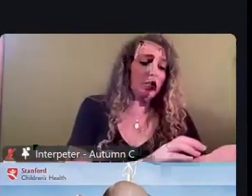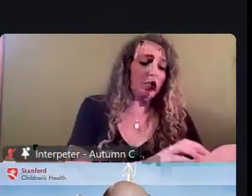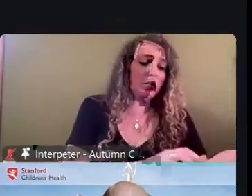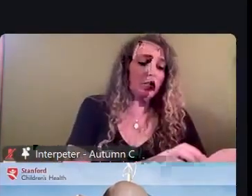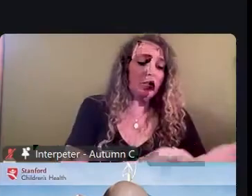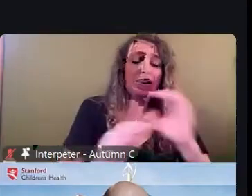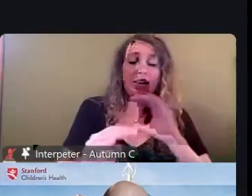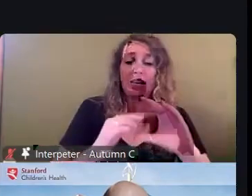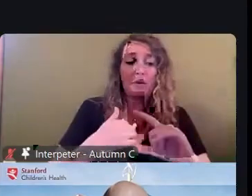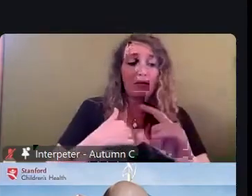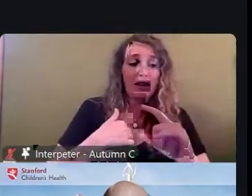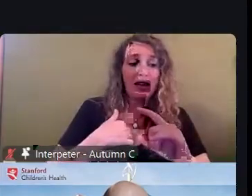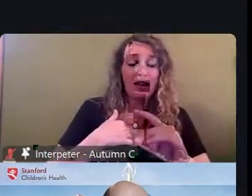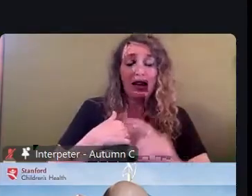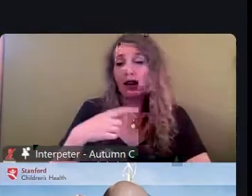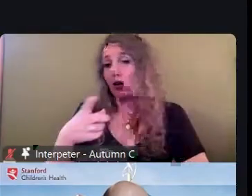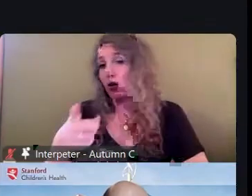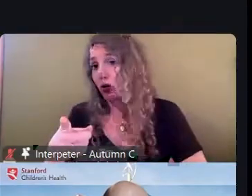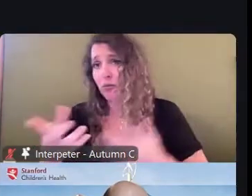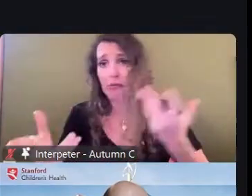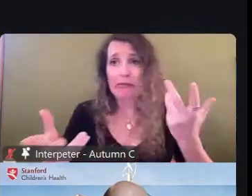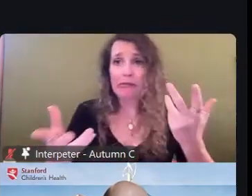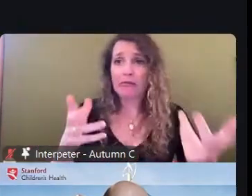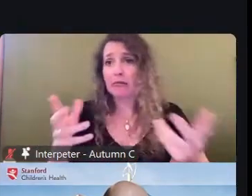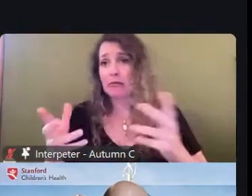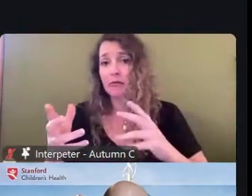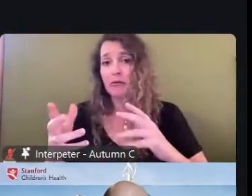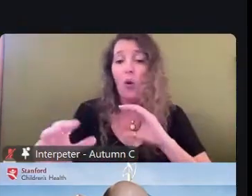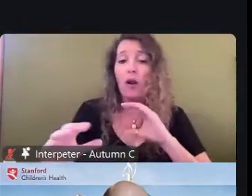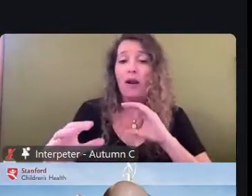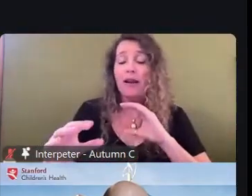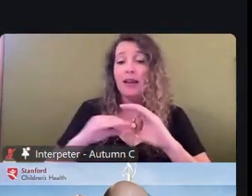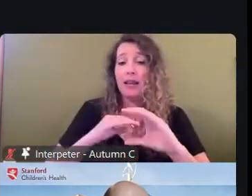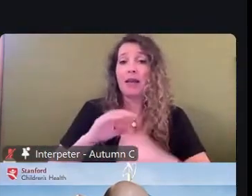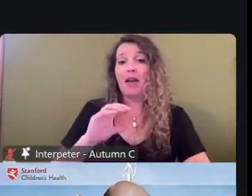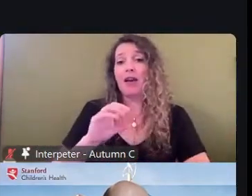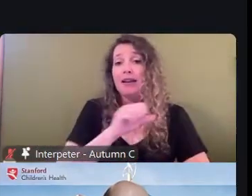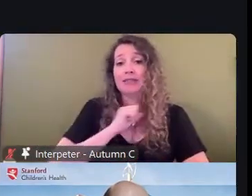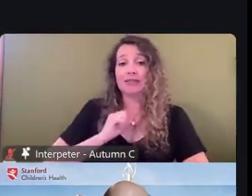or you, or our email is